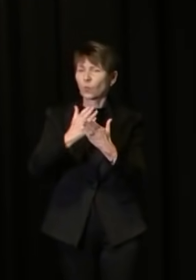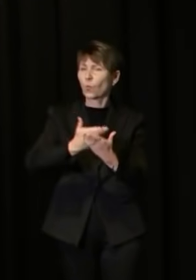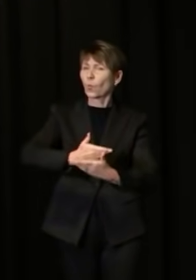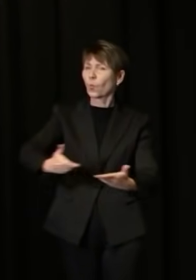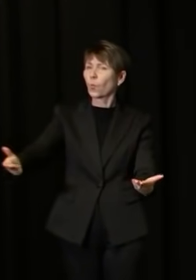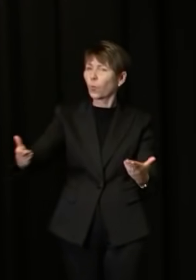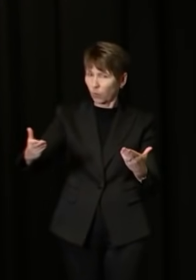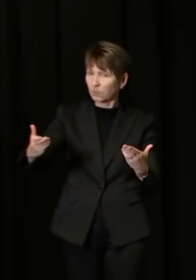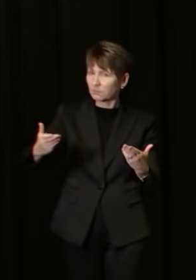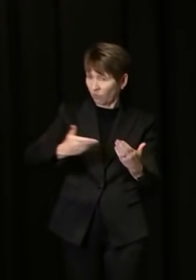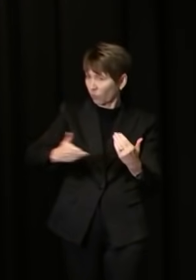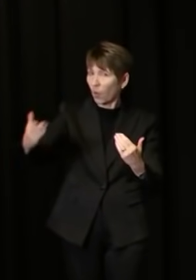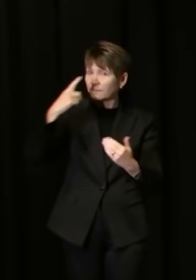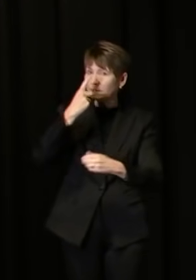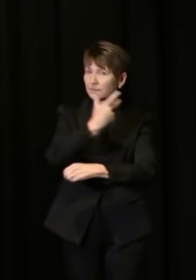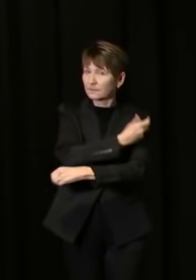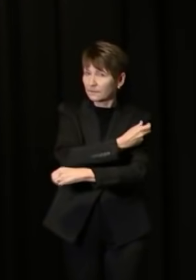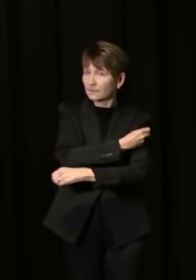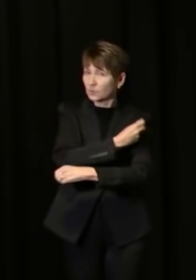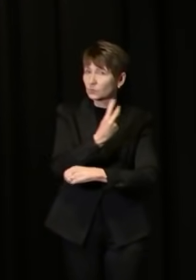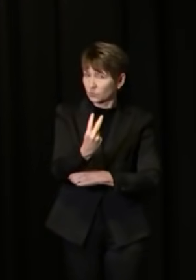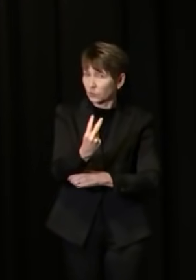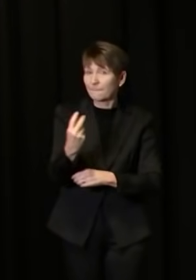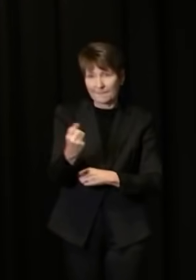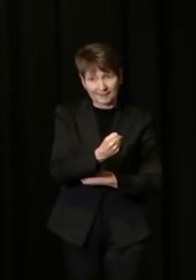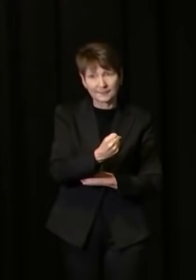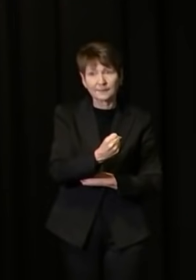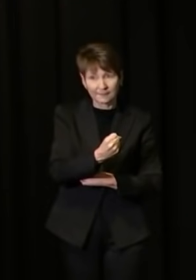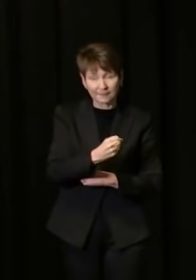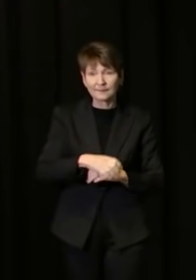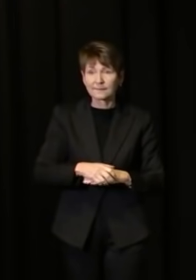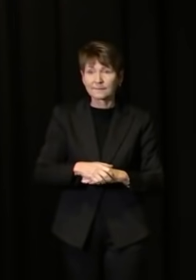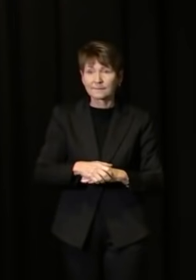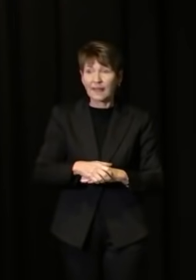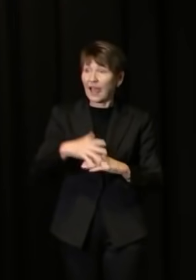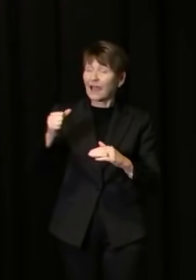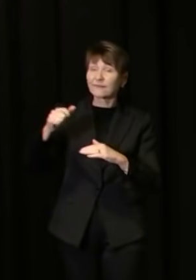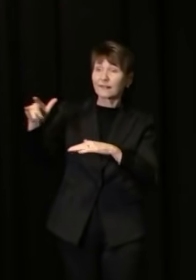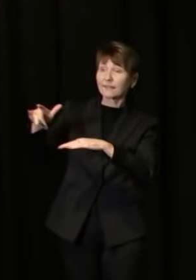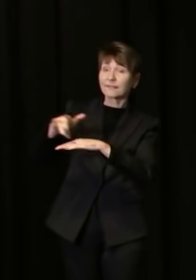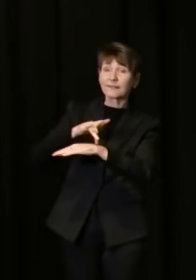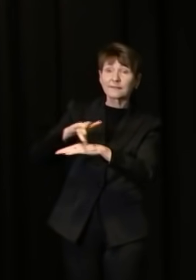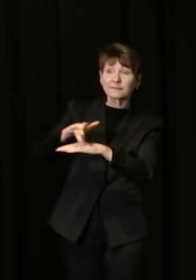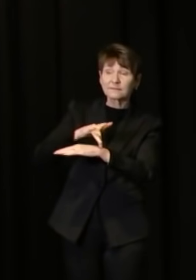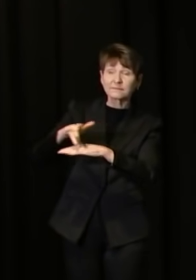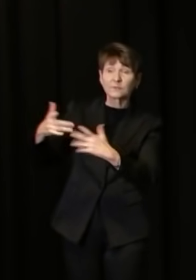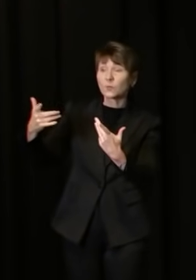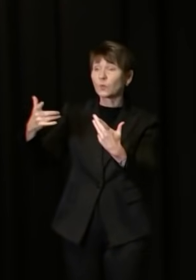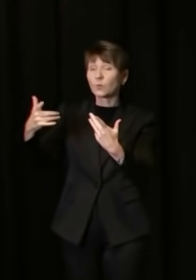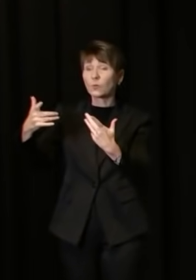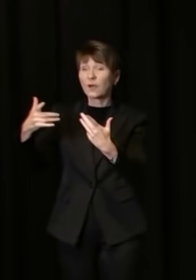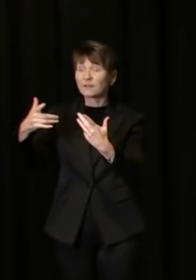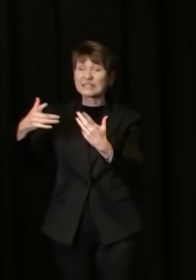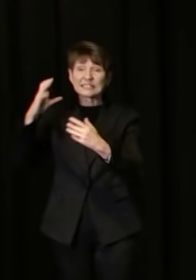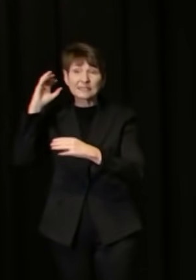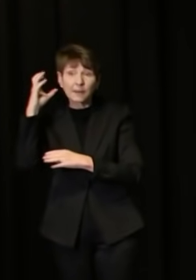are vaccinated. Entertainment venues will reopen for indoor seated venues. That